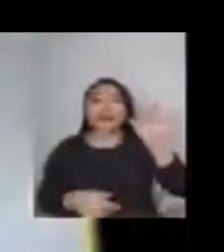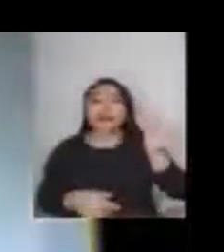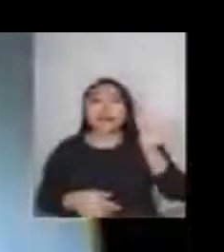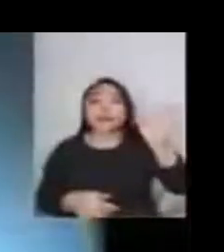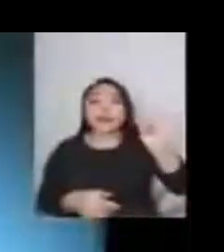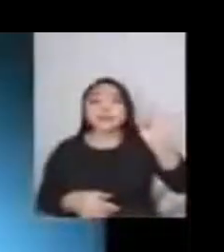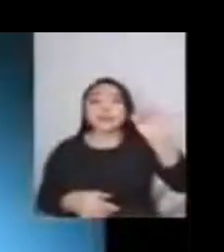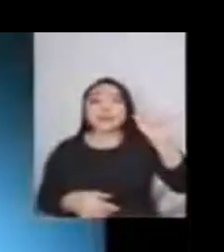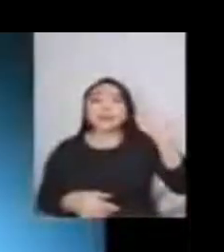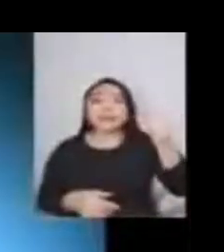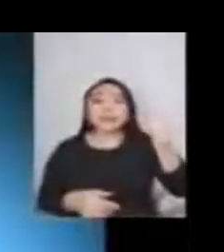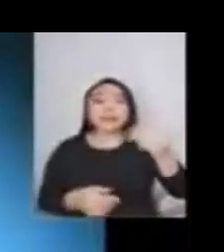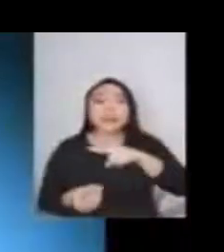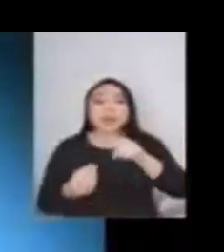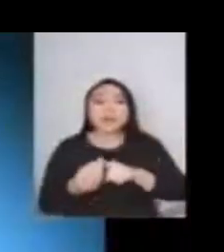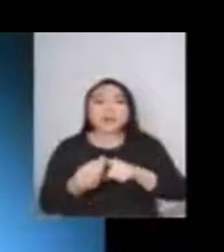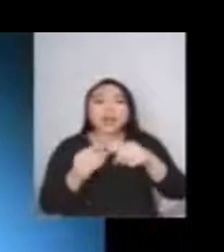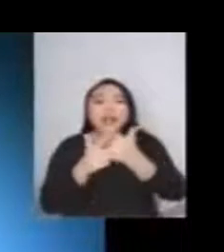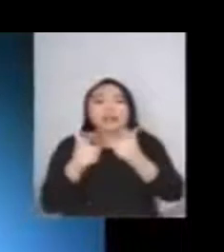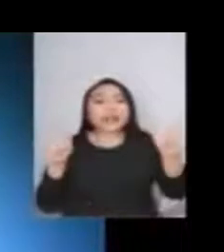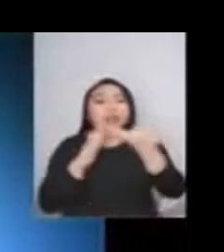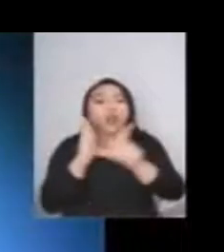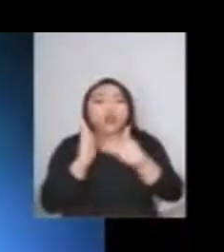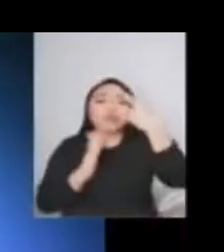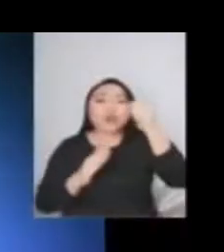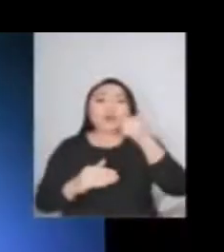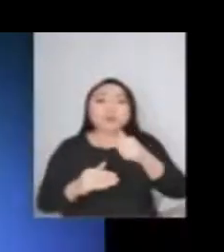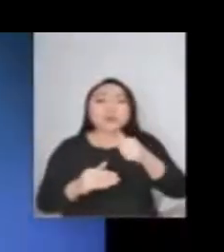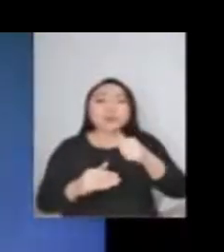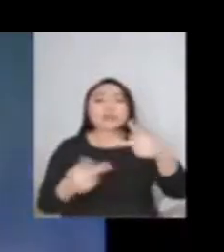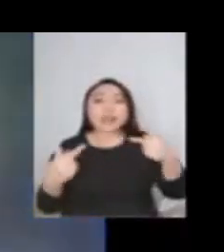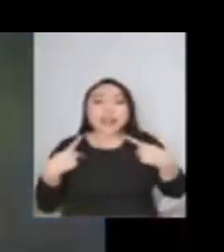The Magna Carta of Women has the following salient features.